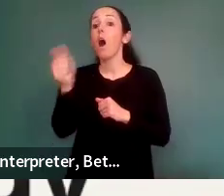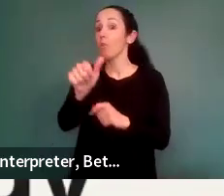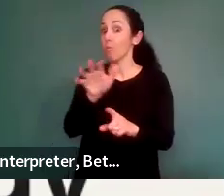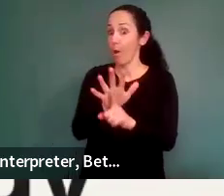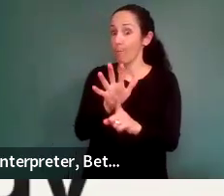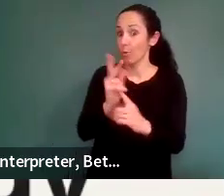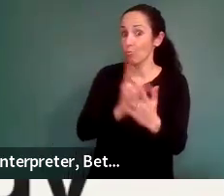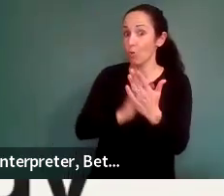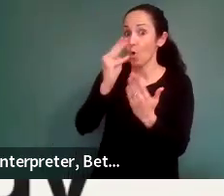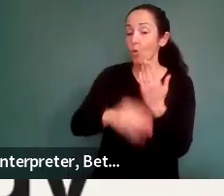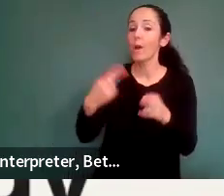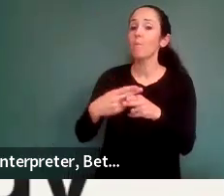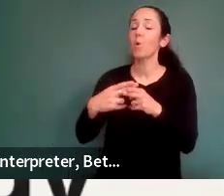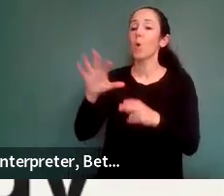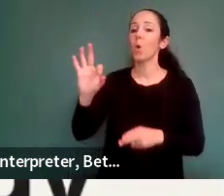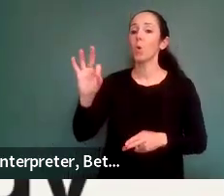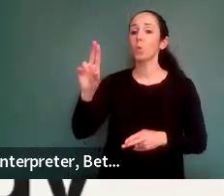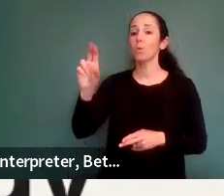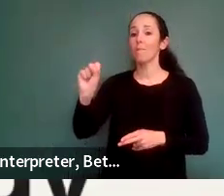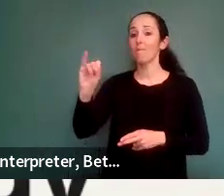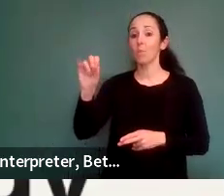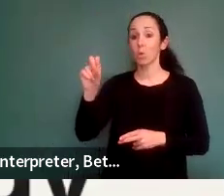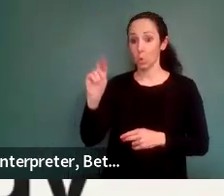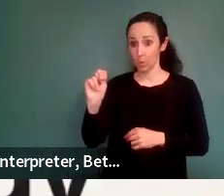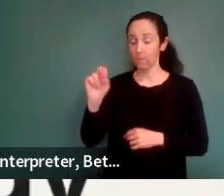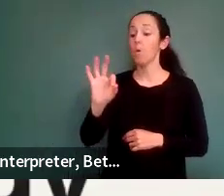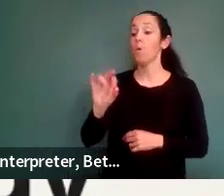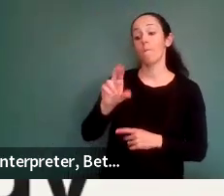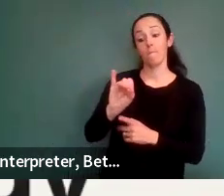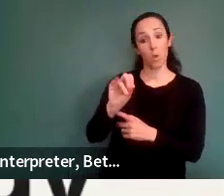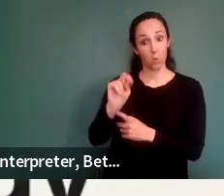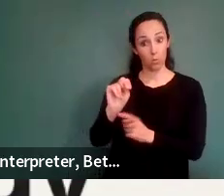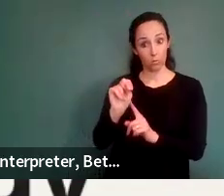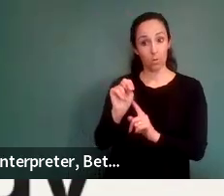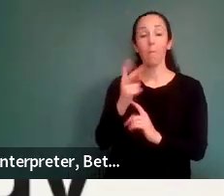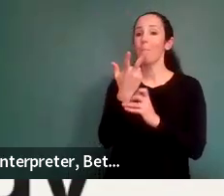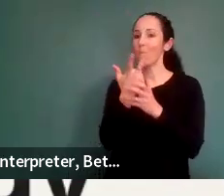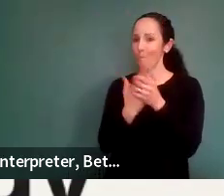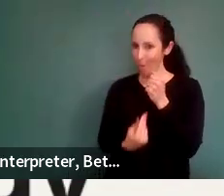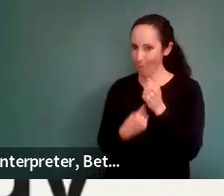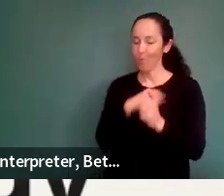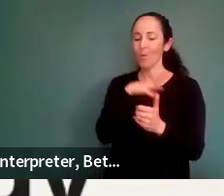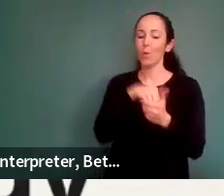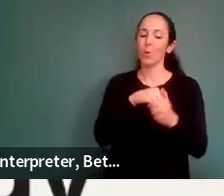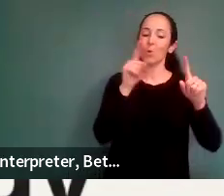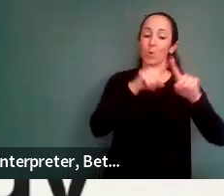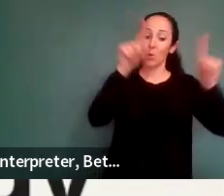Fusion. Fusion has both screen reading capabilities and